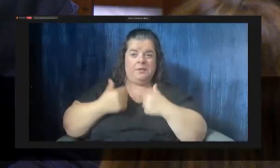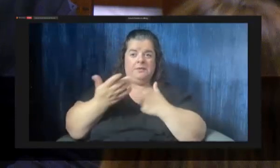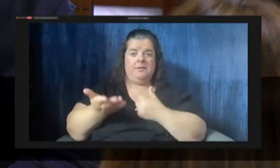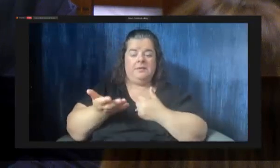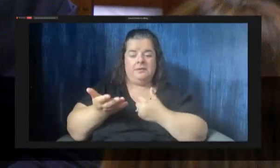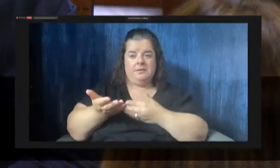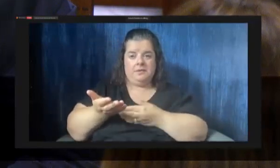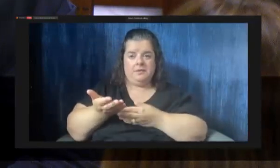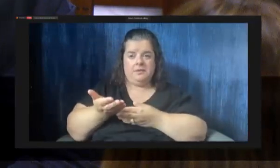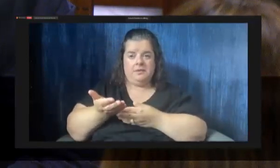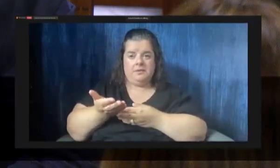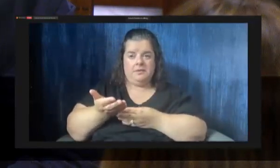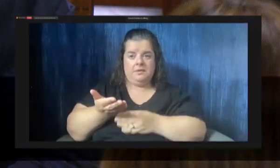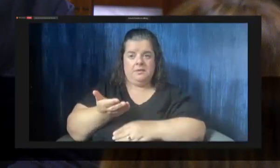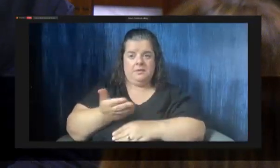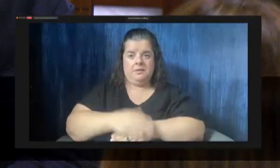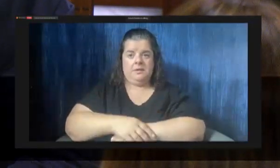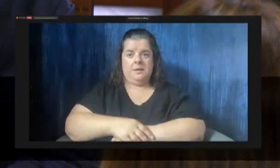So I'm just going to state that.